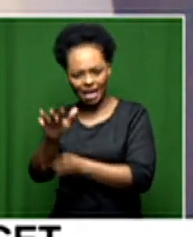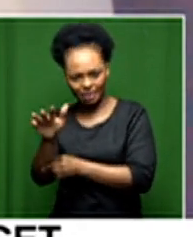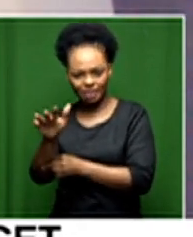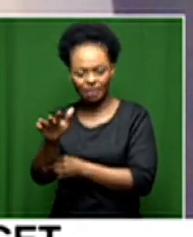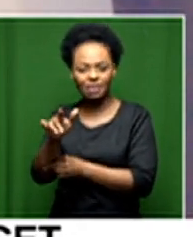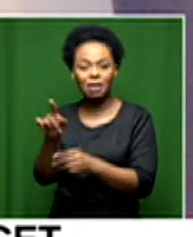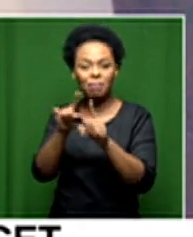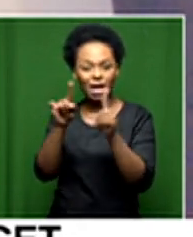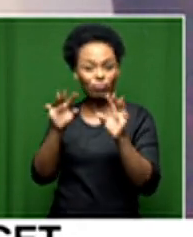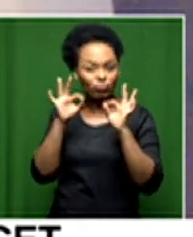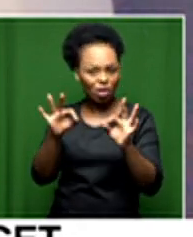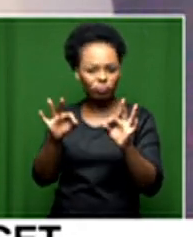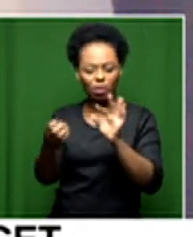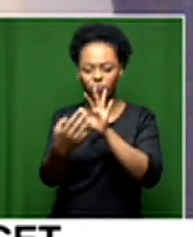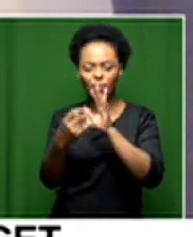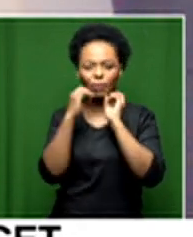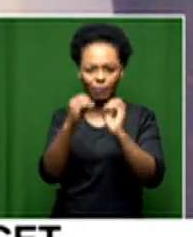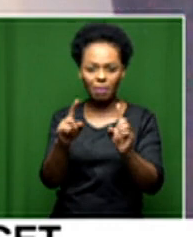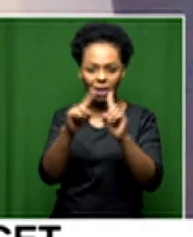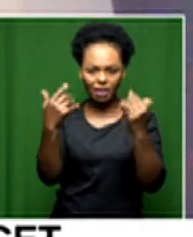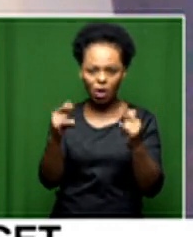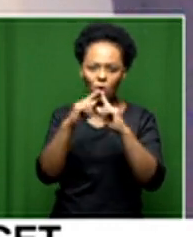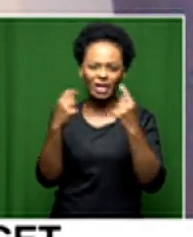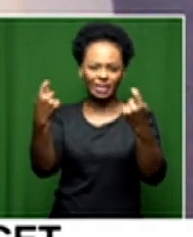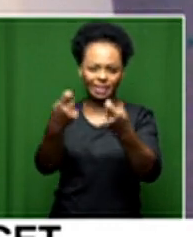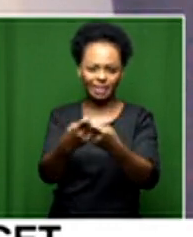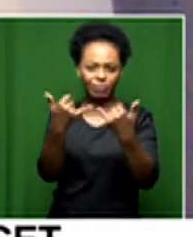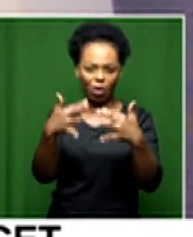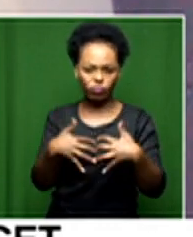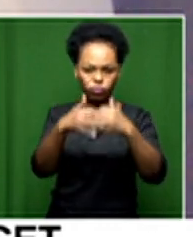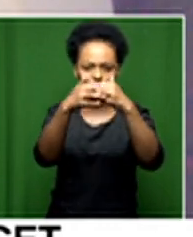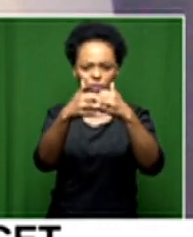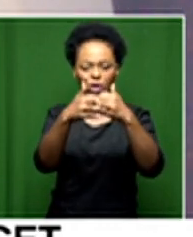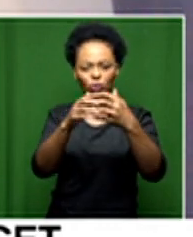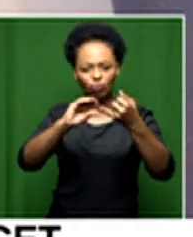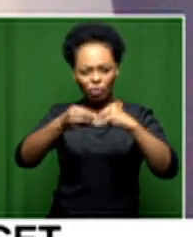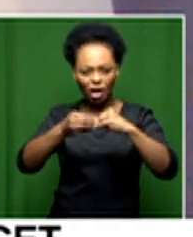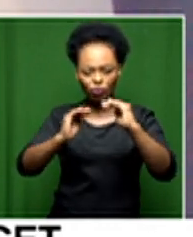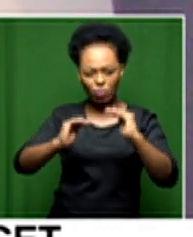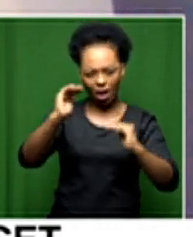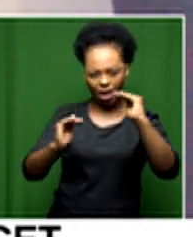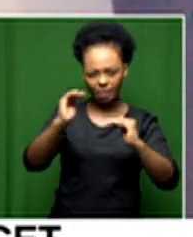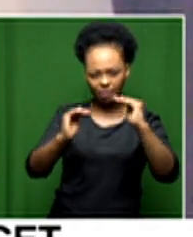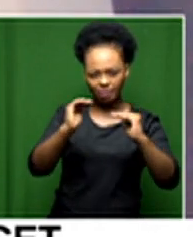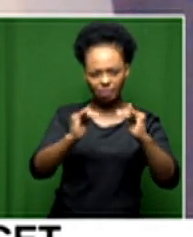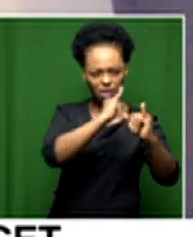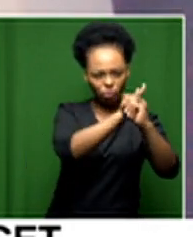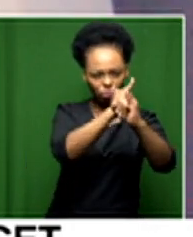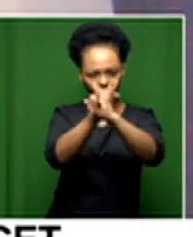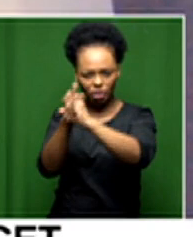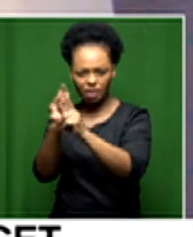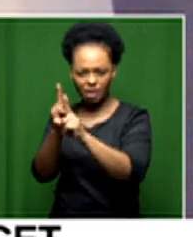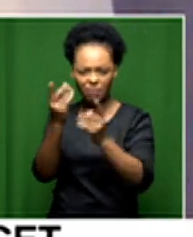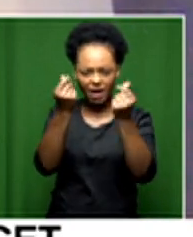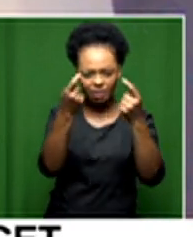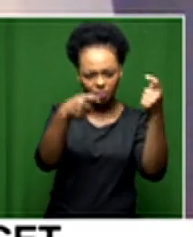speak now, there is a team that is dedicated to reconciling these balances with the institutions, so that we've given ourselves